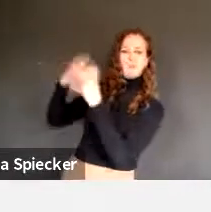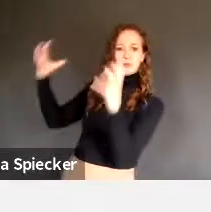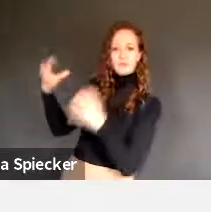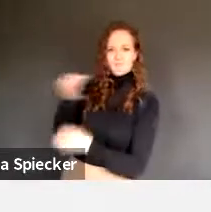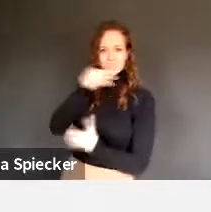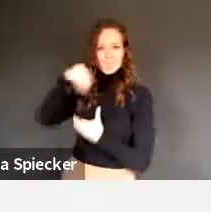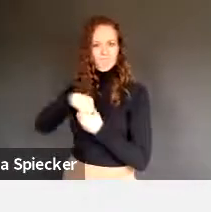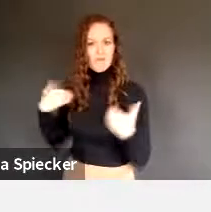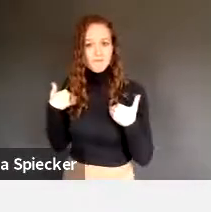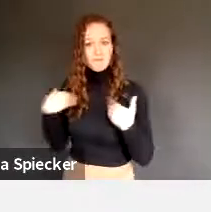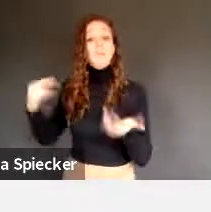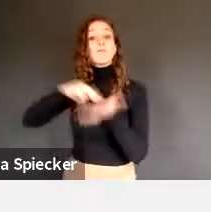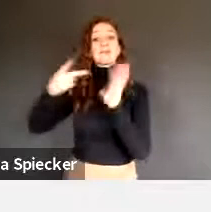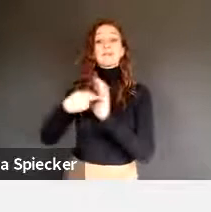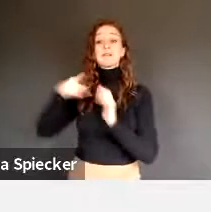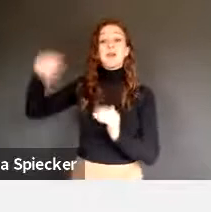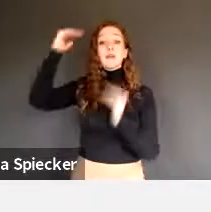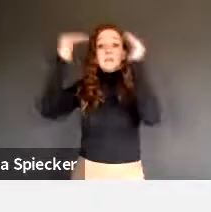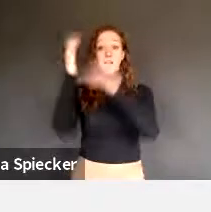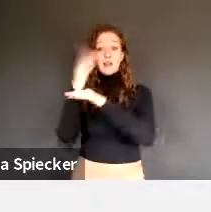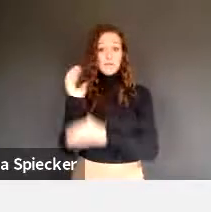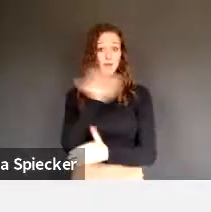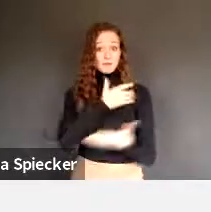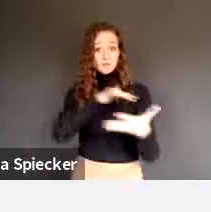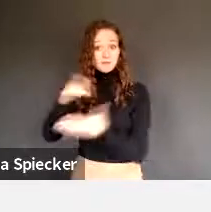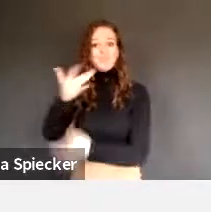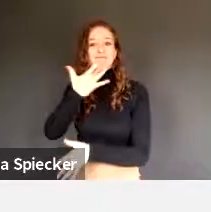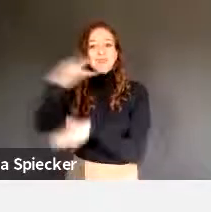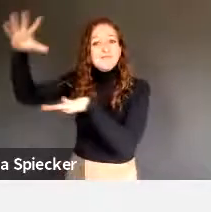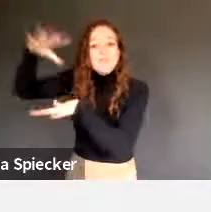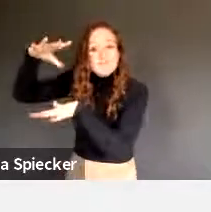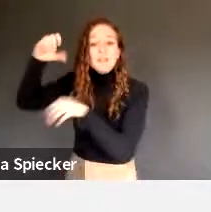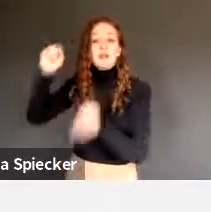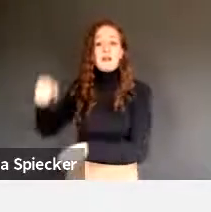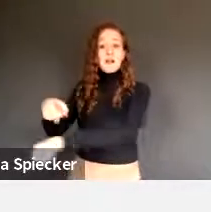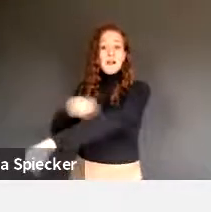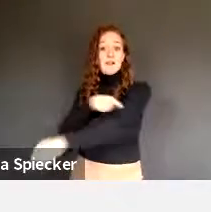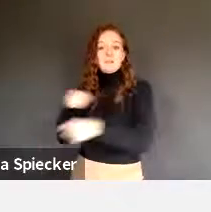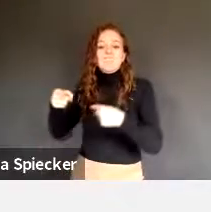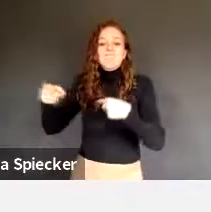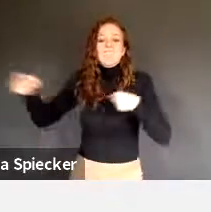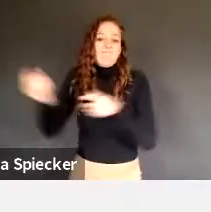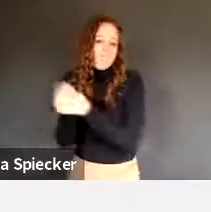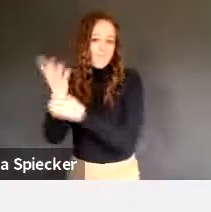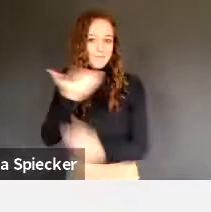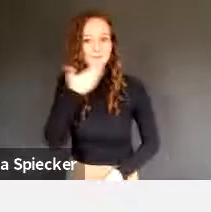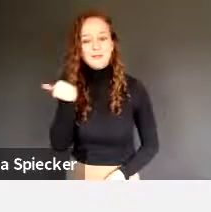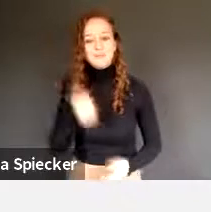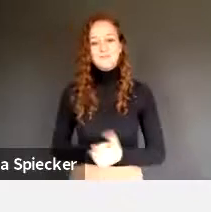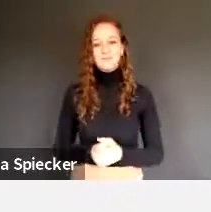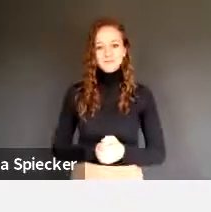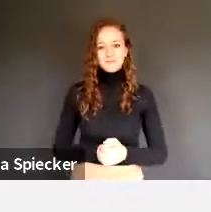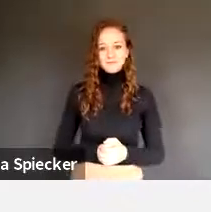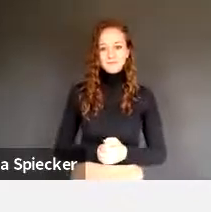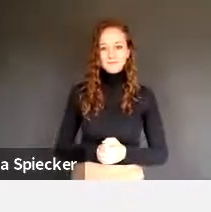Whereas adult kelps can utilize light more efficiently with well-developed photoacclimation and photoprotection strategies in place against those high light